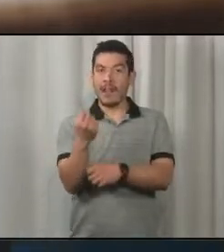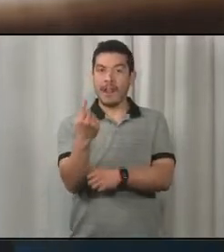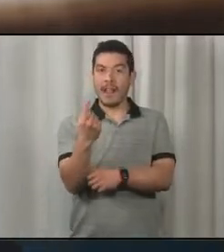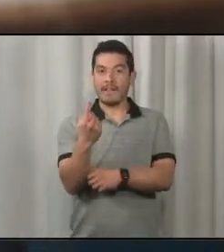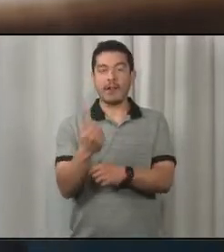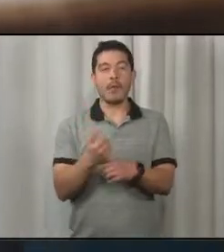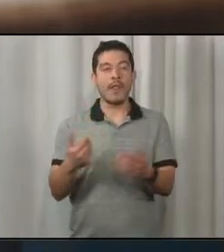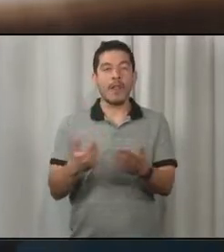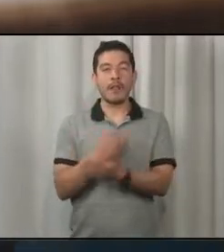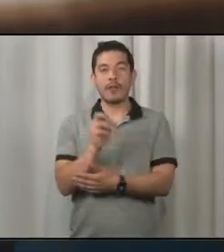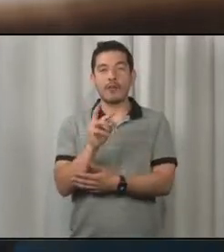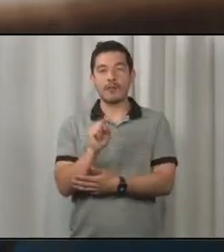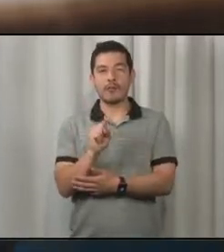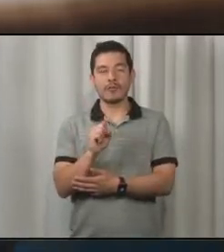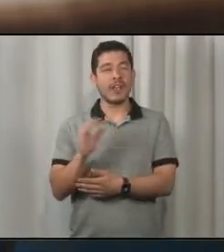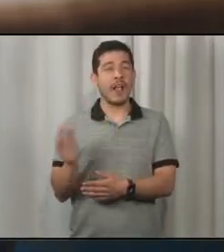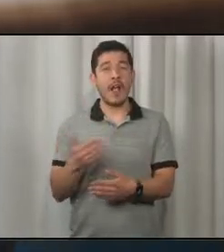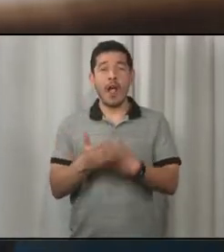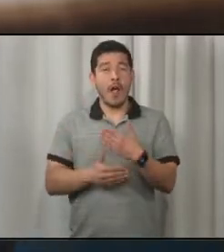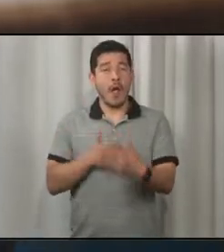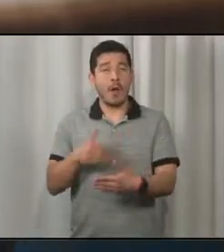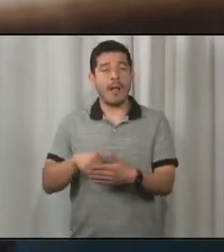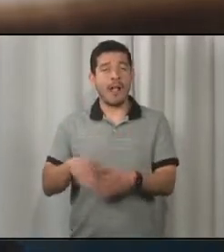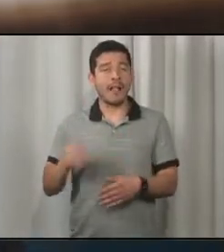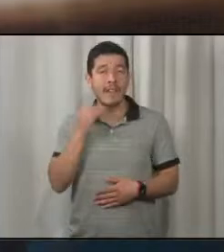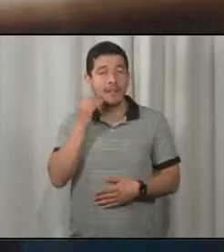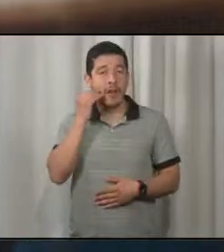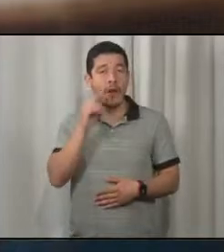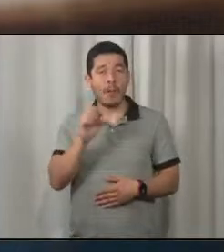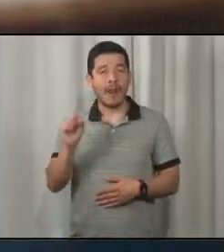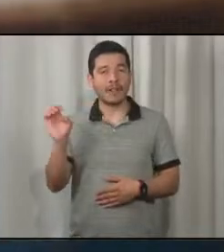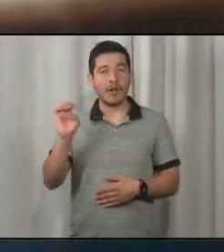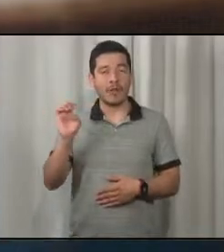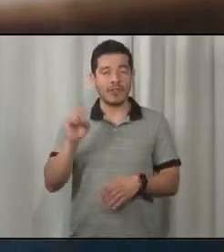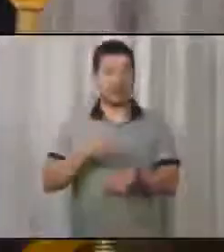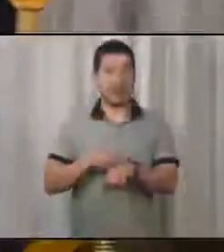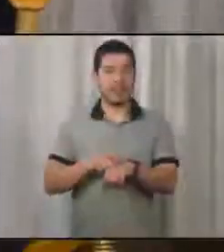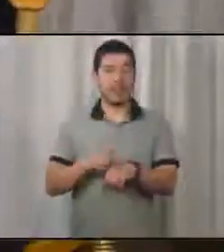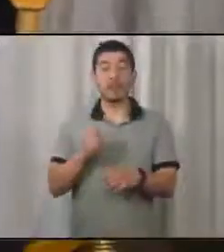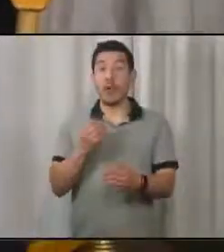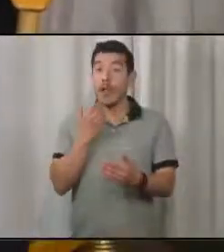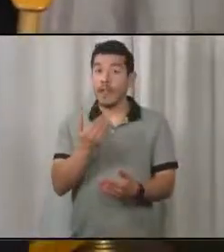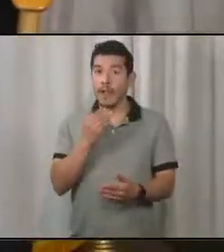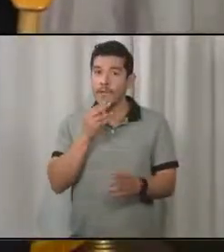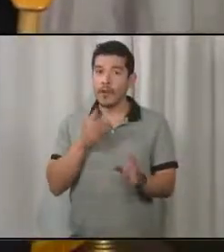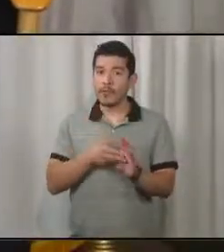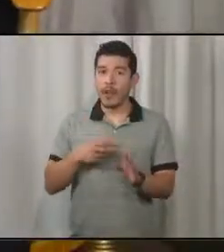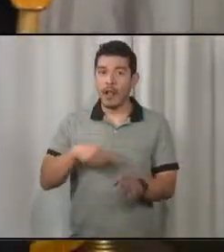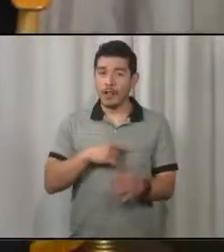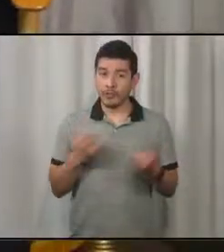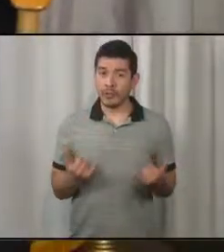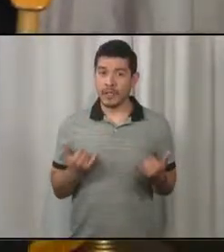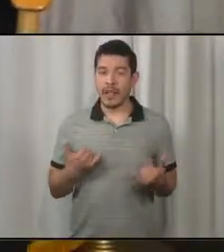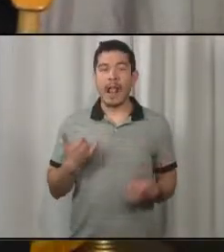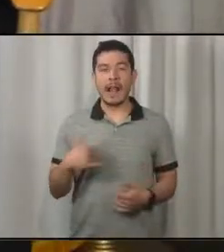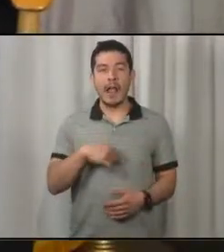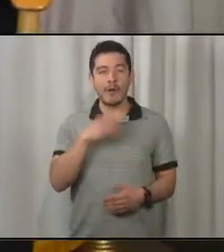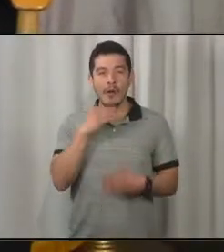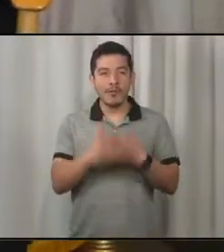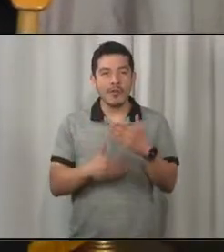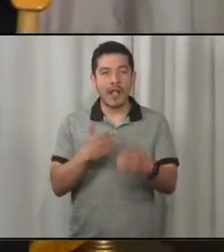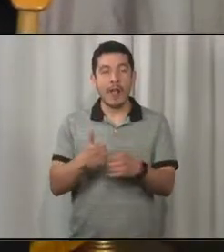on our progress in this Declaration of Emergency on Homelessness. So thank you for joining us today. Now we'll proceed